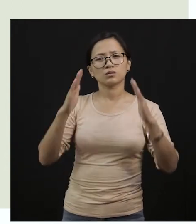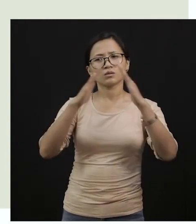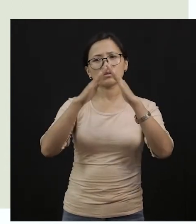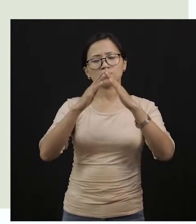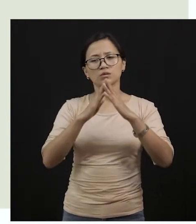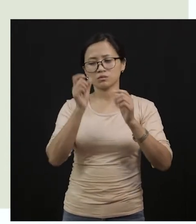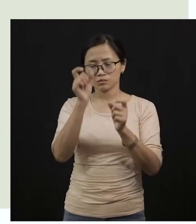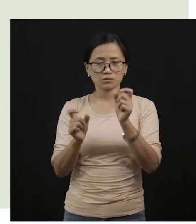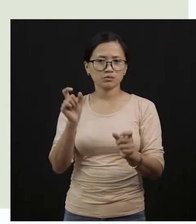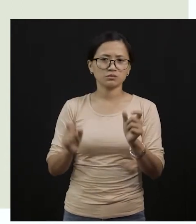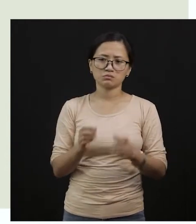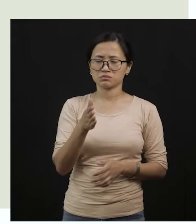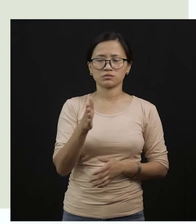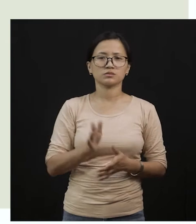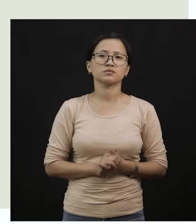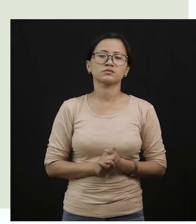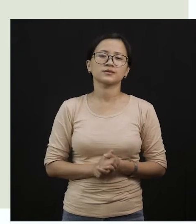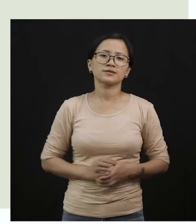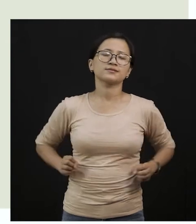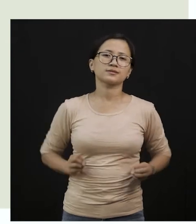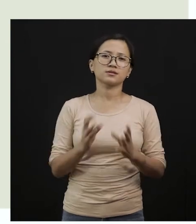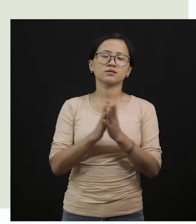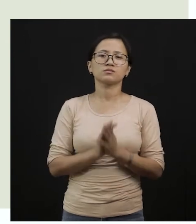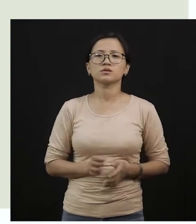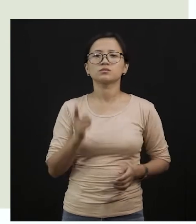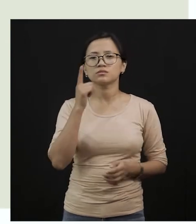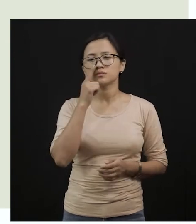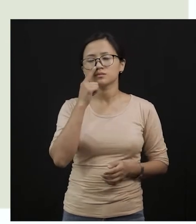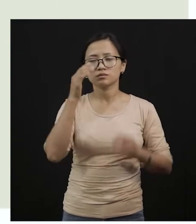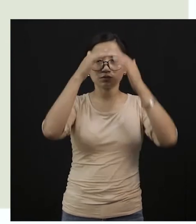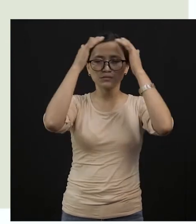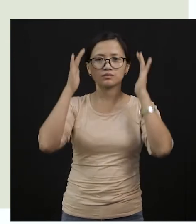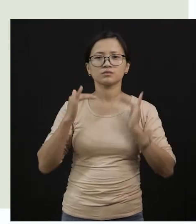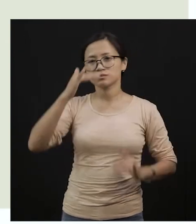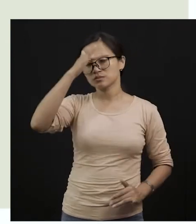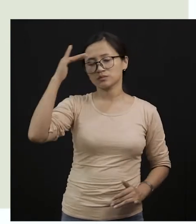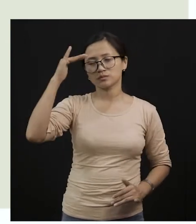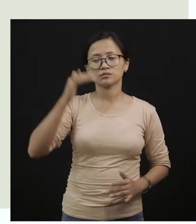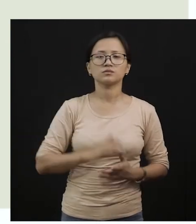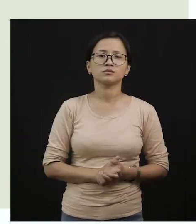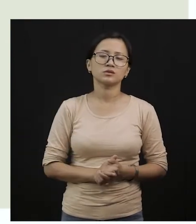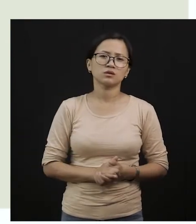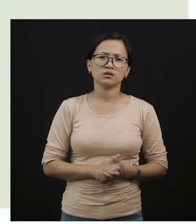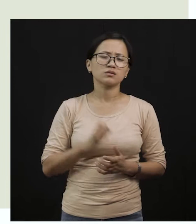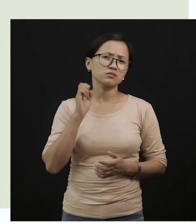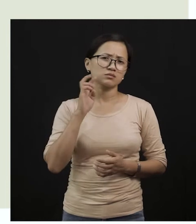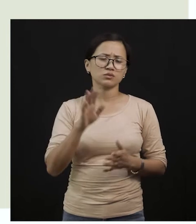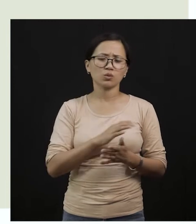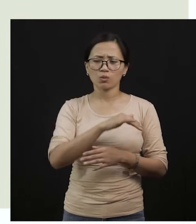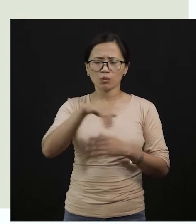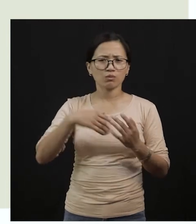homeless people right now, which was started by Mother Teresa. She is no more. She is already dead,